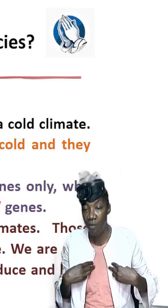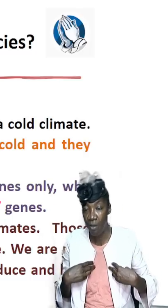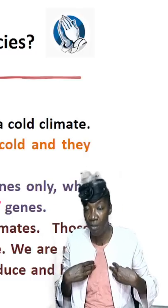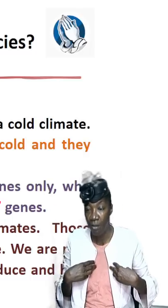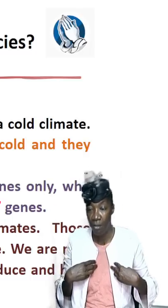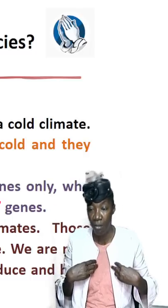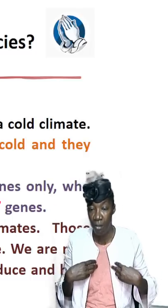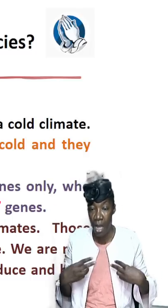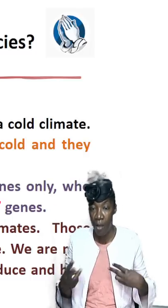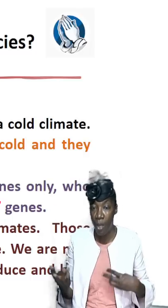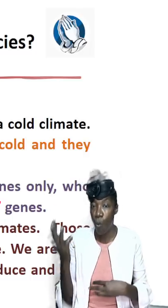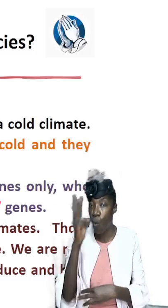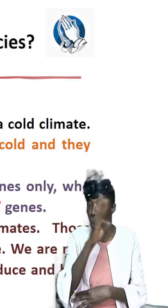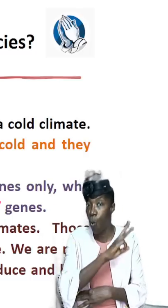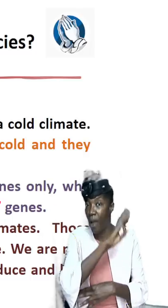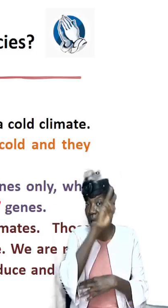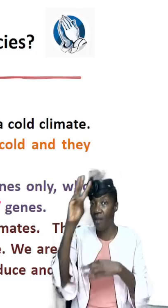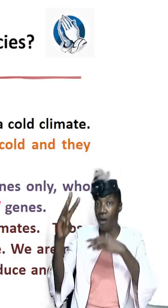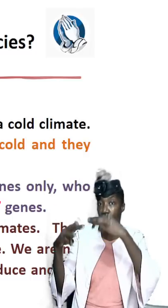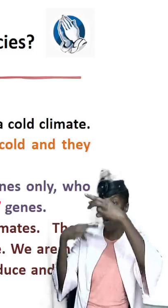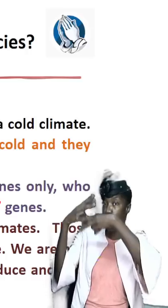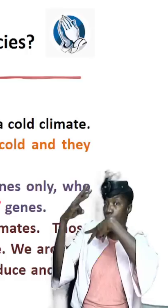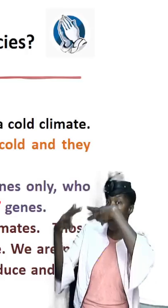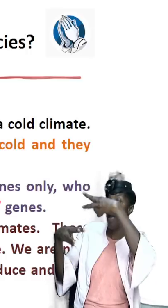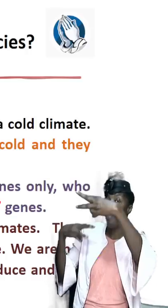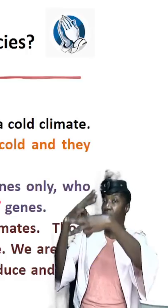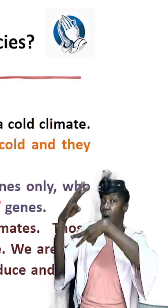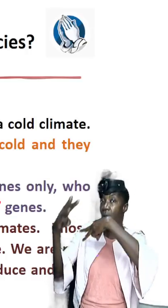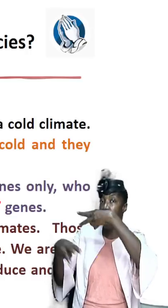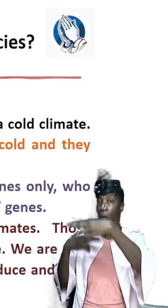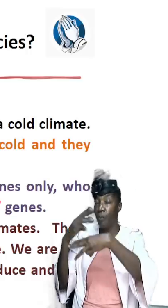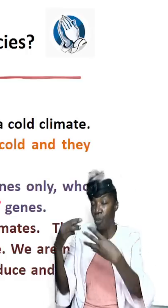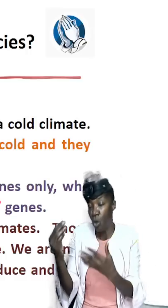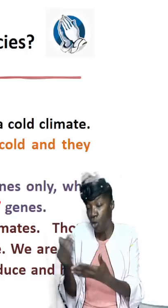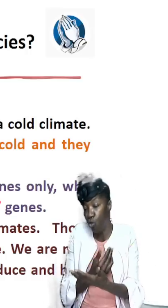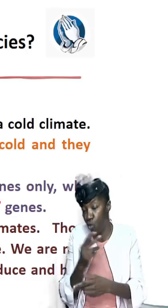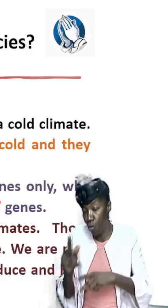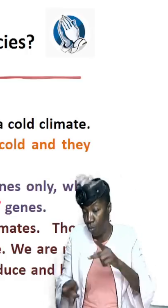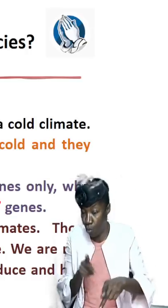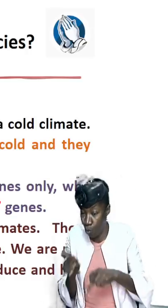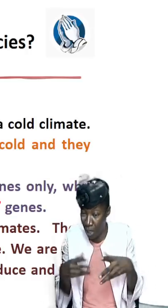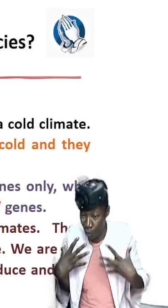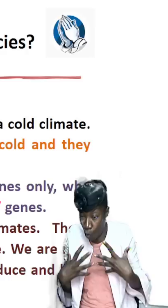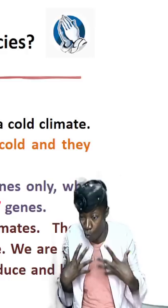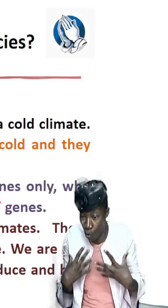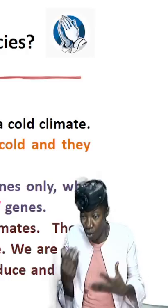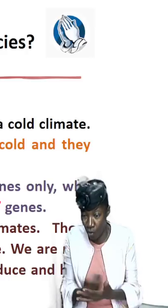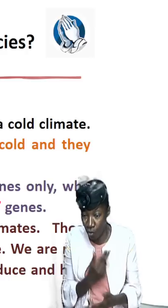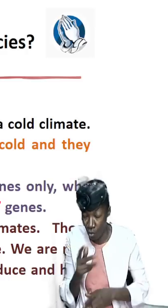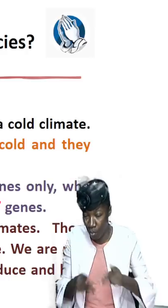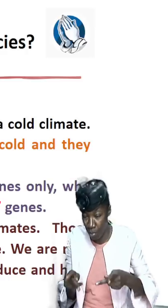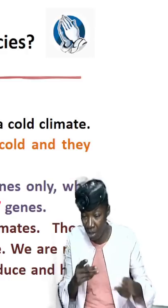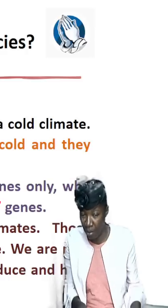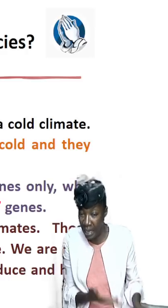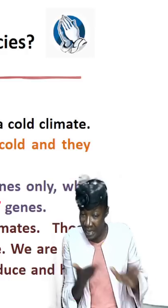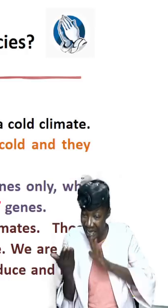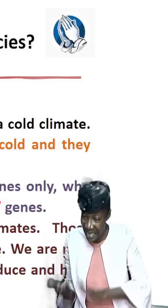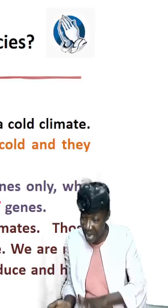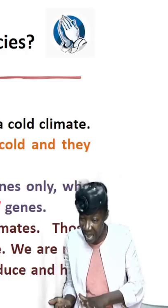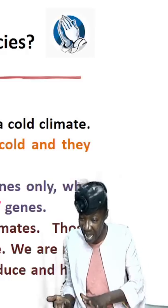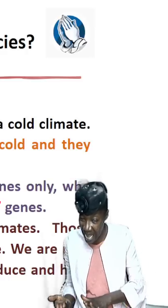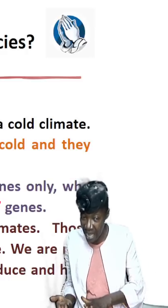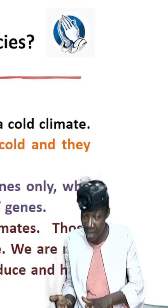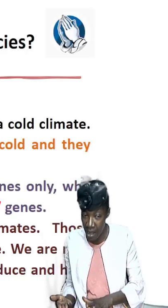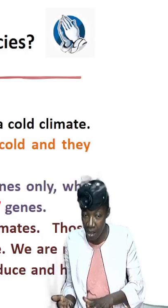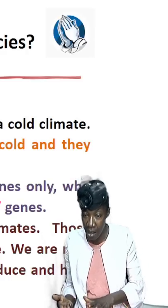some conditions that are so cold that some folks die over time if they are